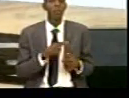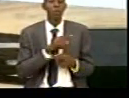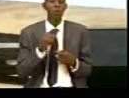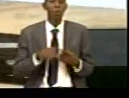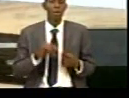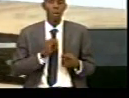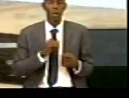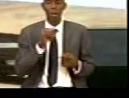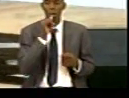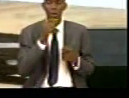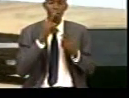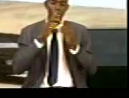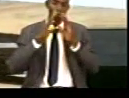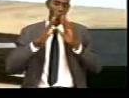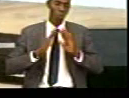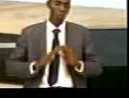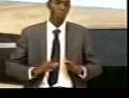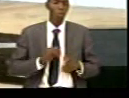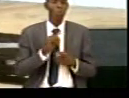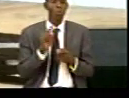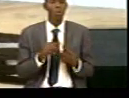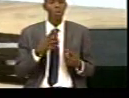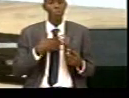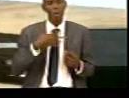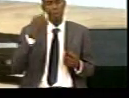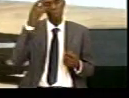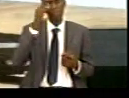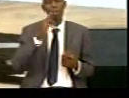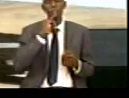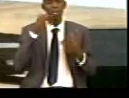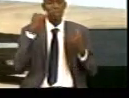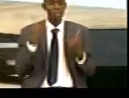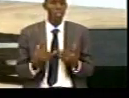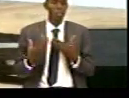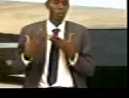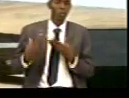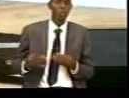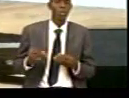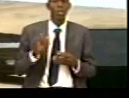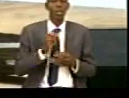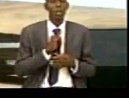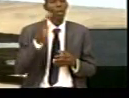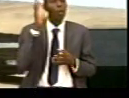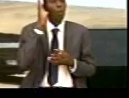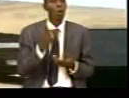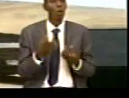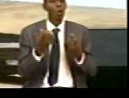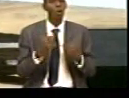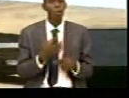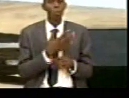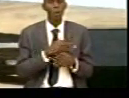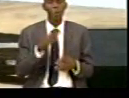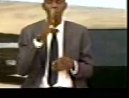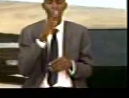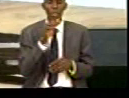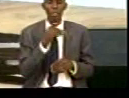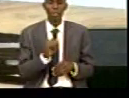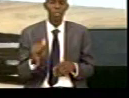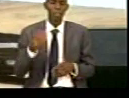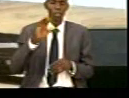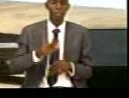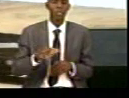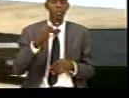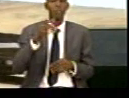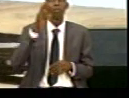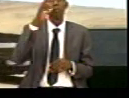and when my mind is now settled, I will come. I will be a child of God, a son,